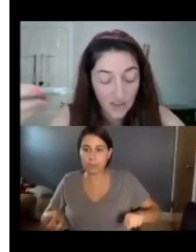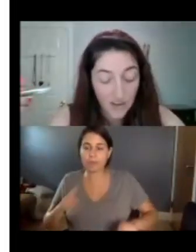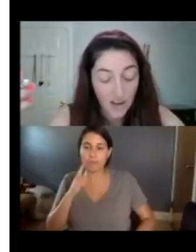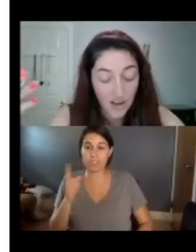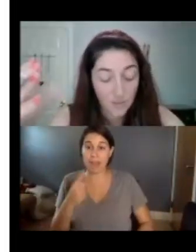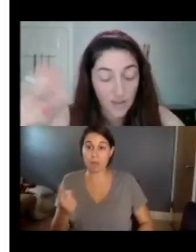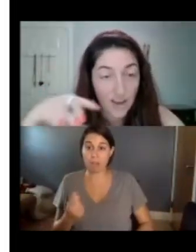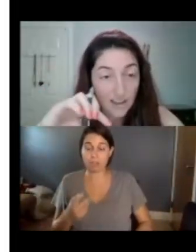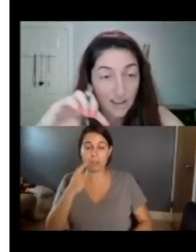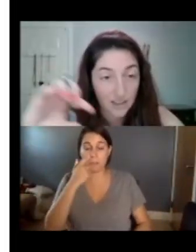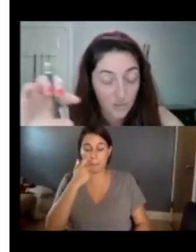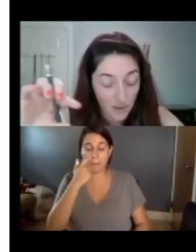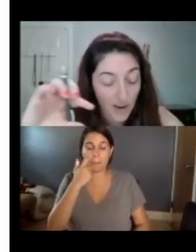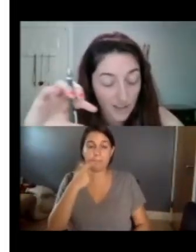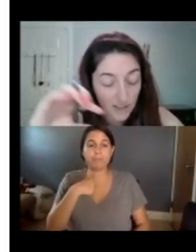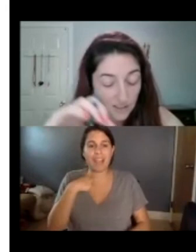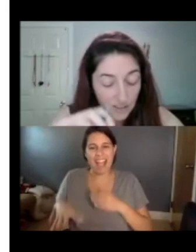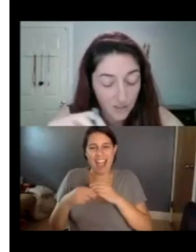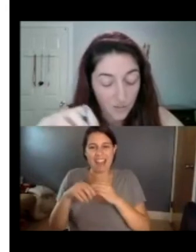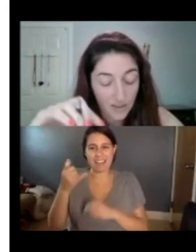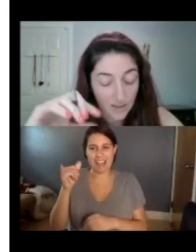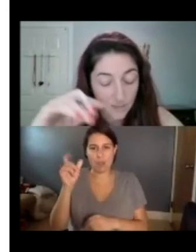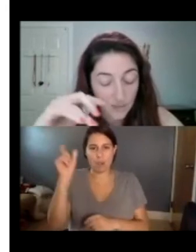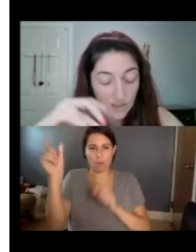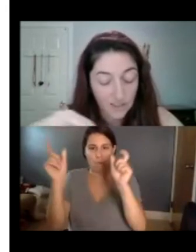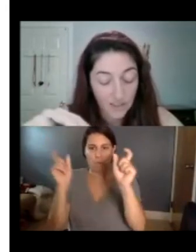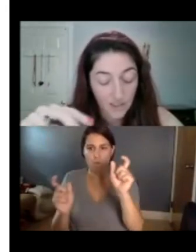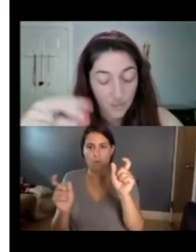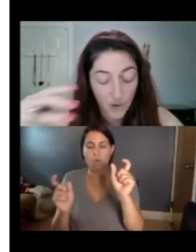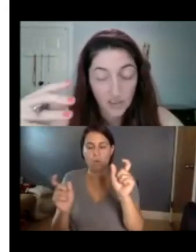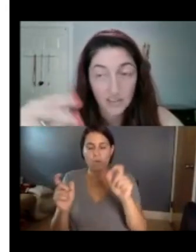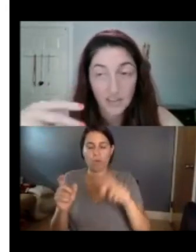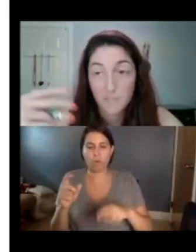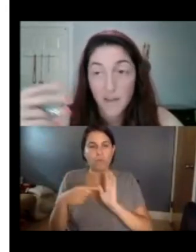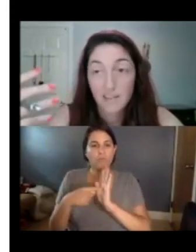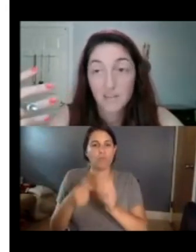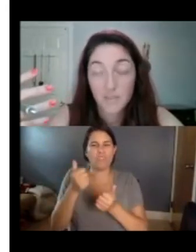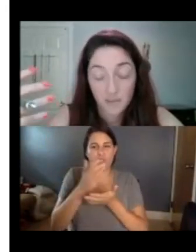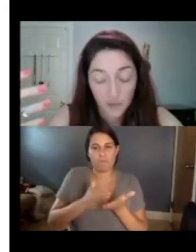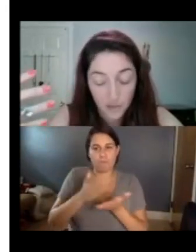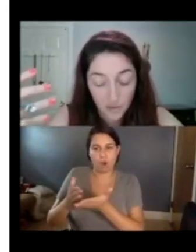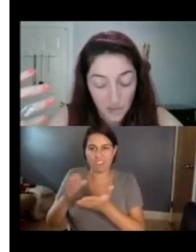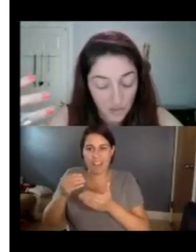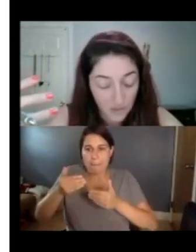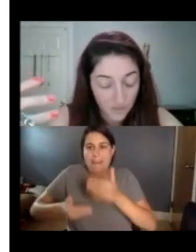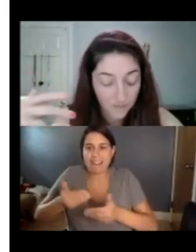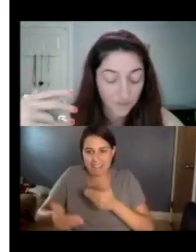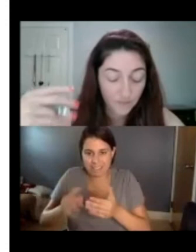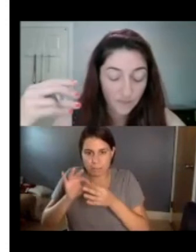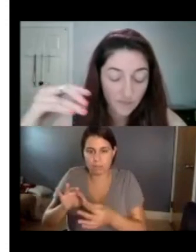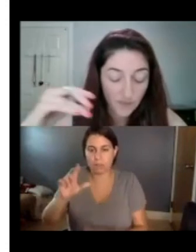page. But I've added some yellow highlights to suggested components and mechanisms of lucid dreaming